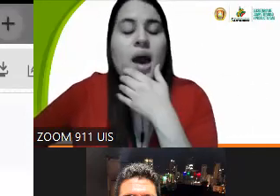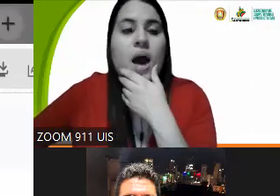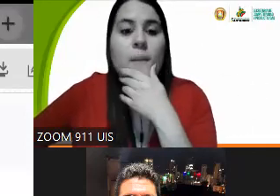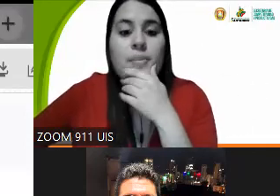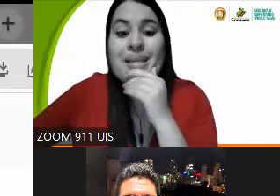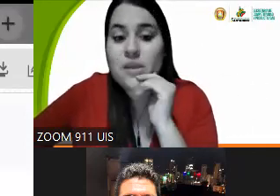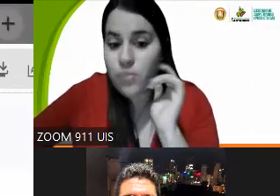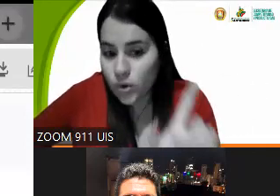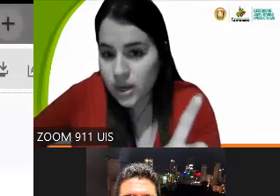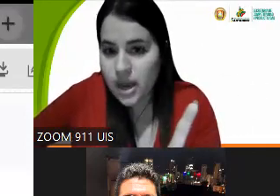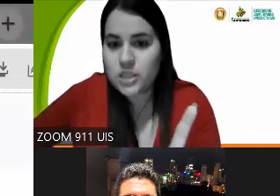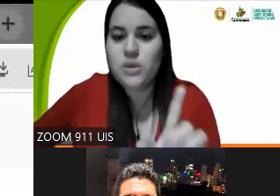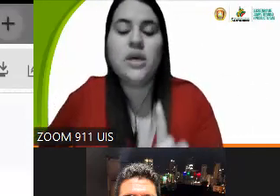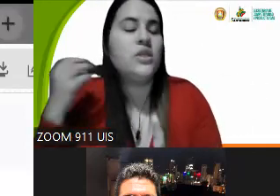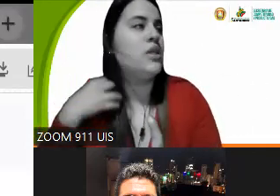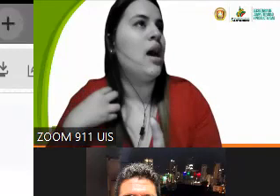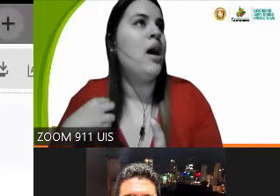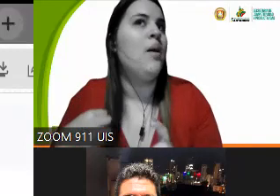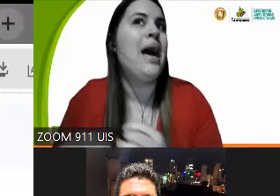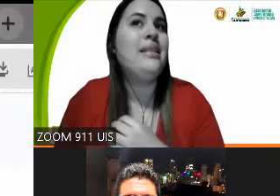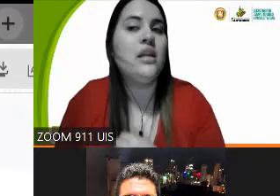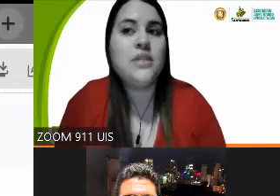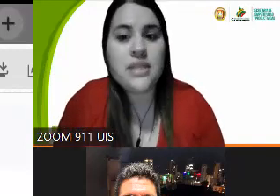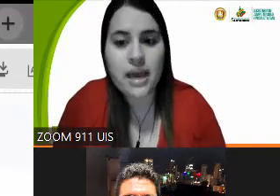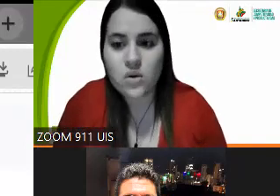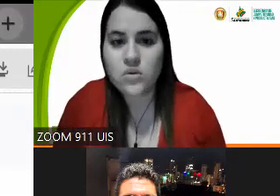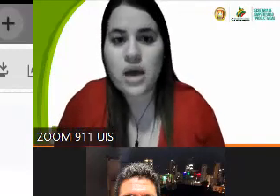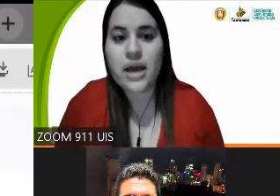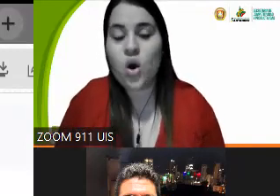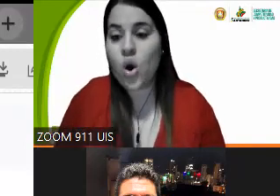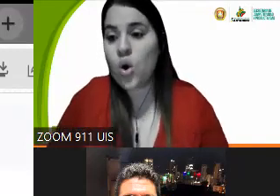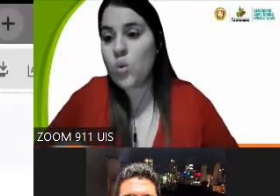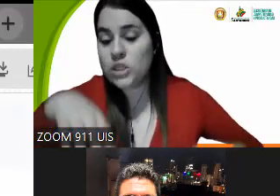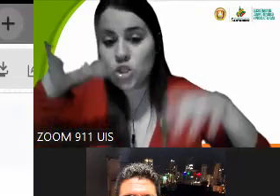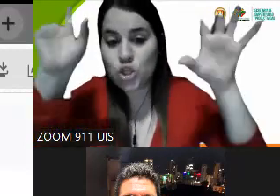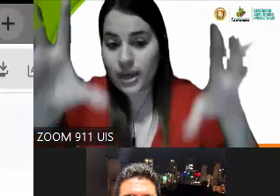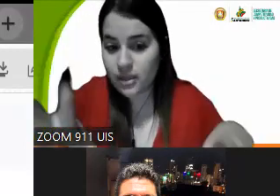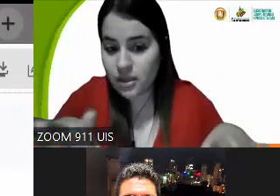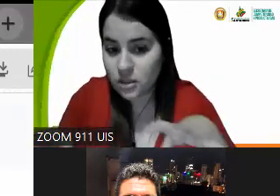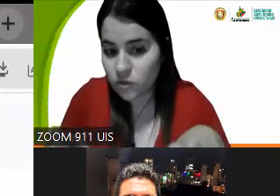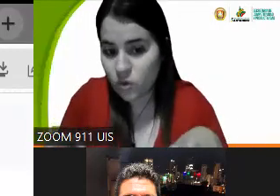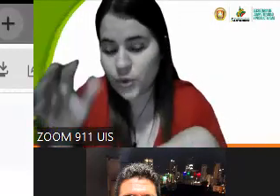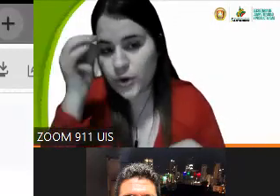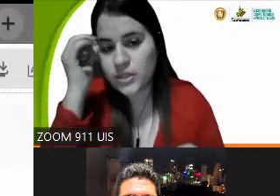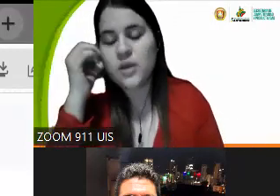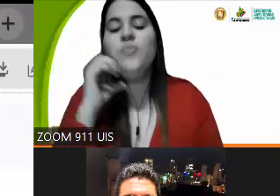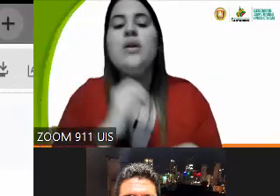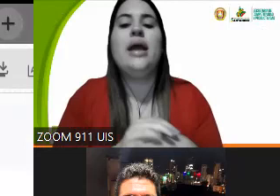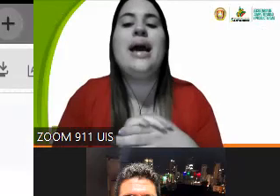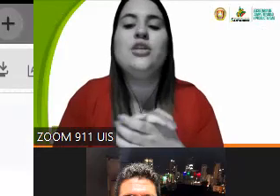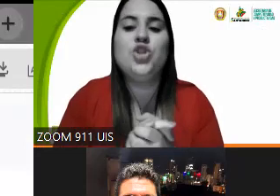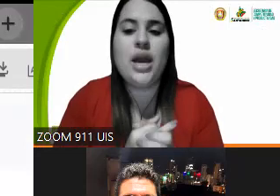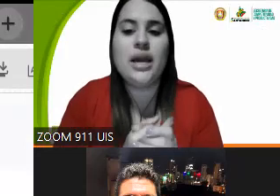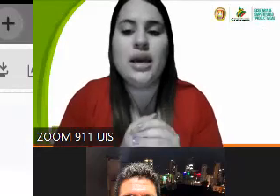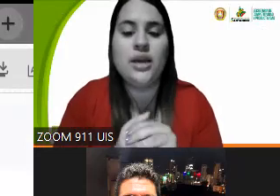Freddy. It's important, guys, because at the end of the cycle, I always check these folders